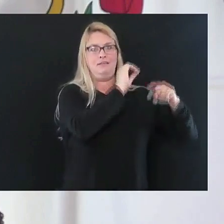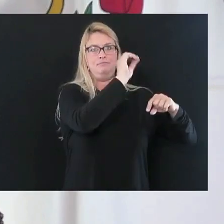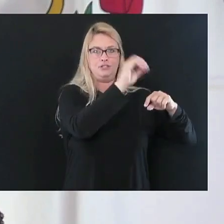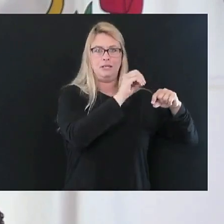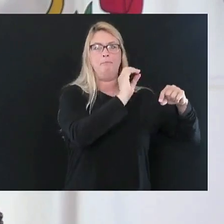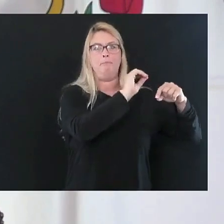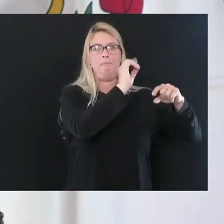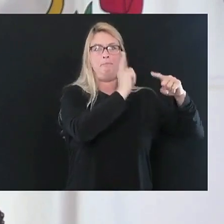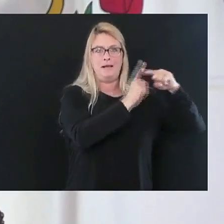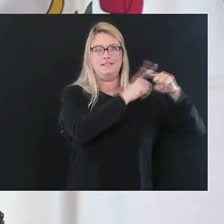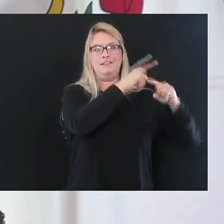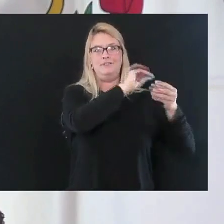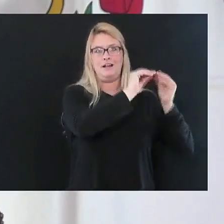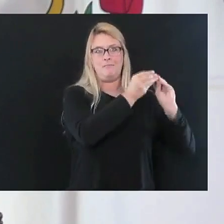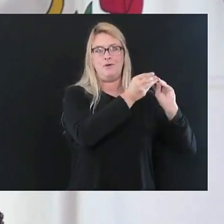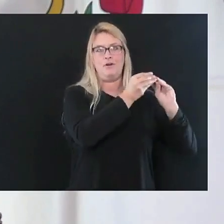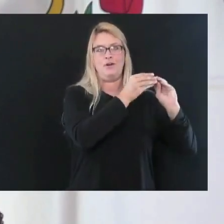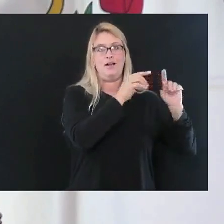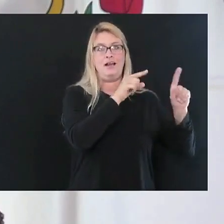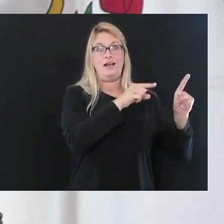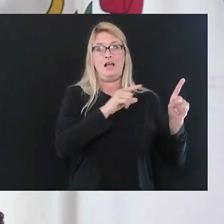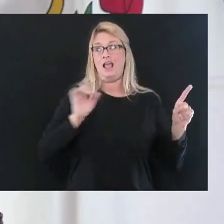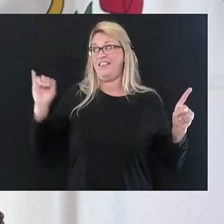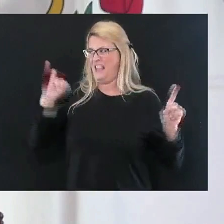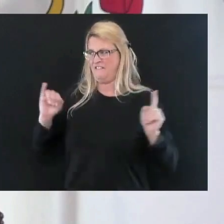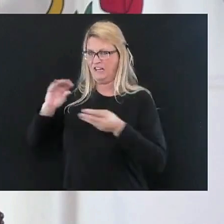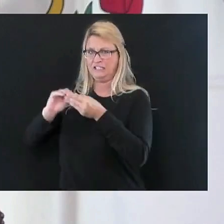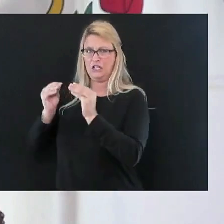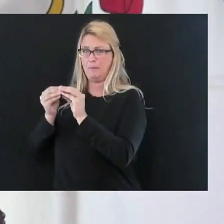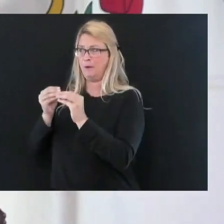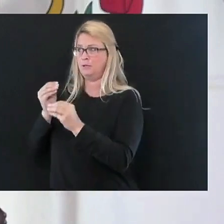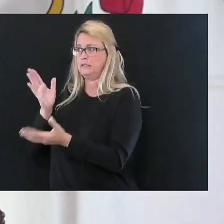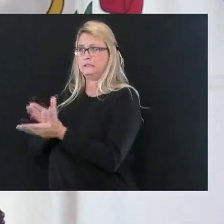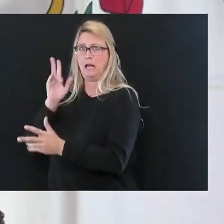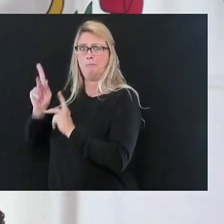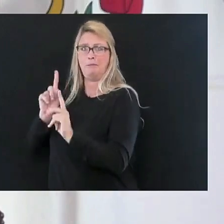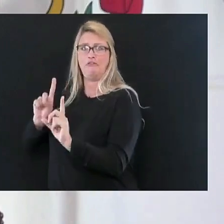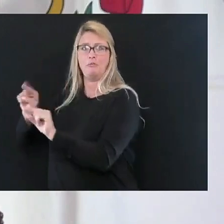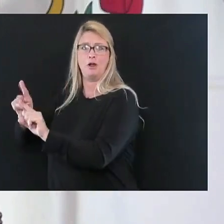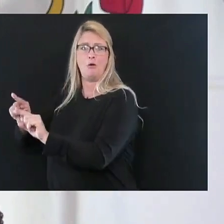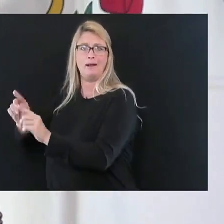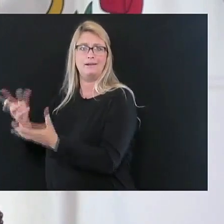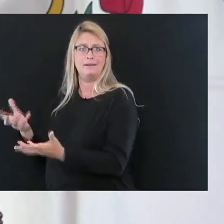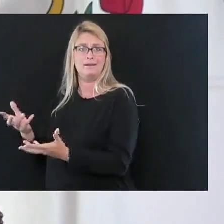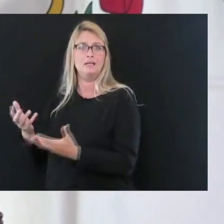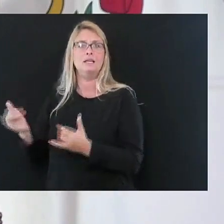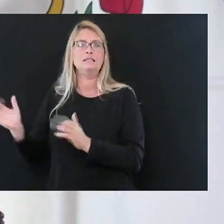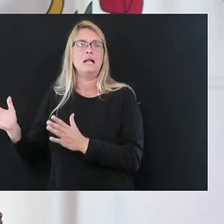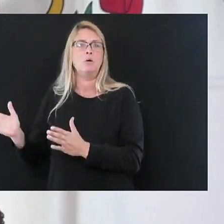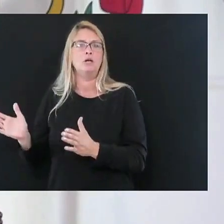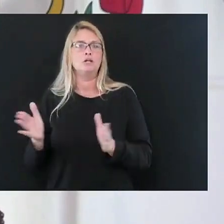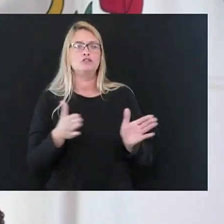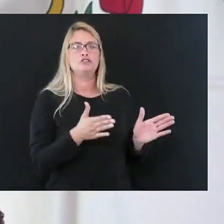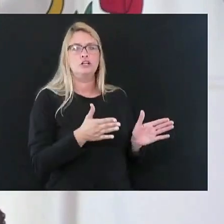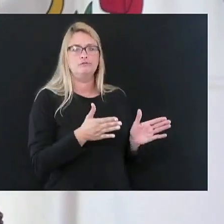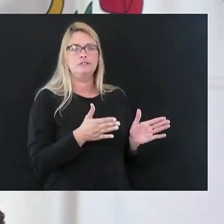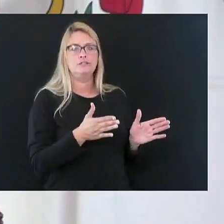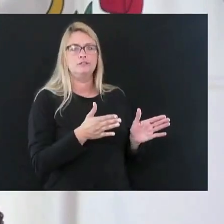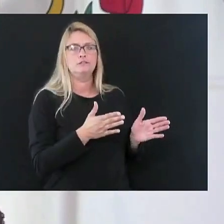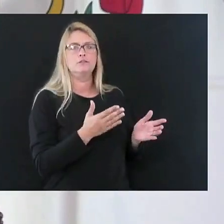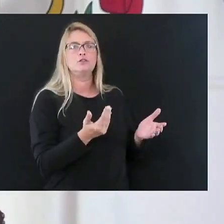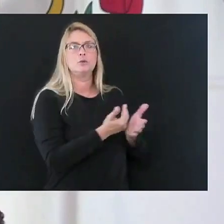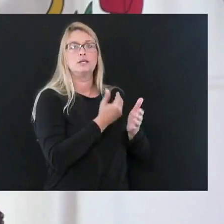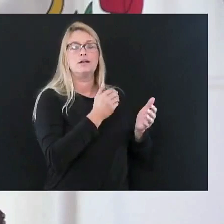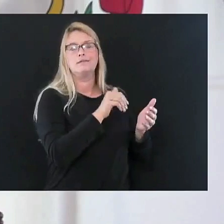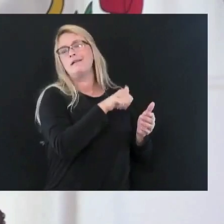rate demotivated people to test, and we were going right in the tank, and so we had to come up with another rating.